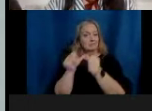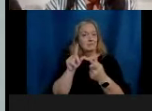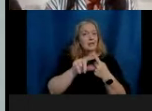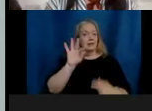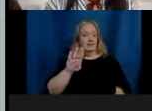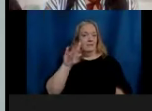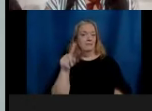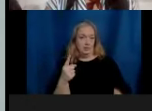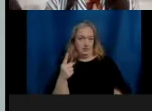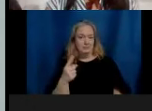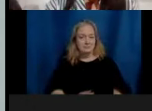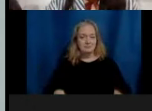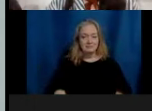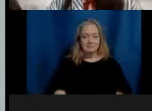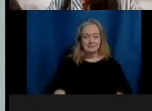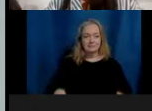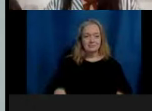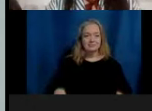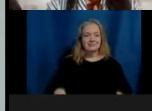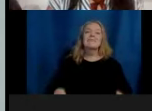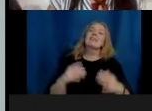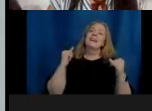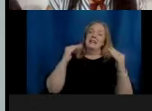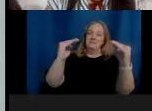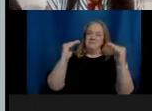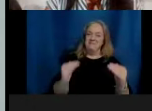1st. Now on to the main event.